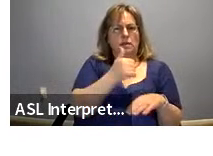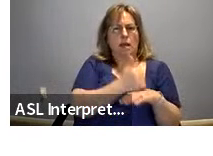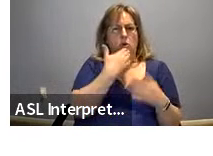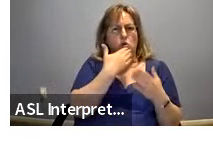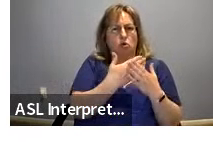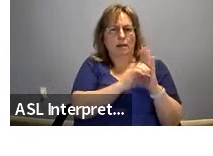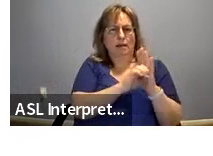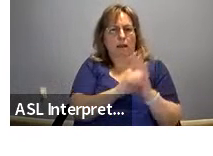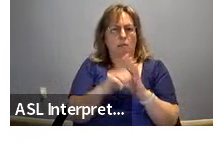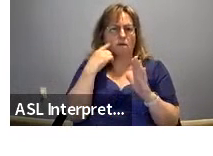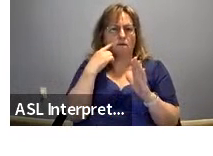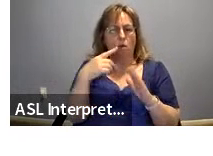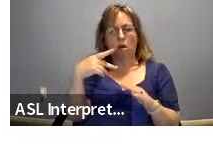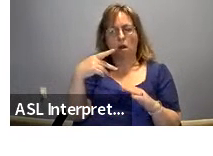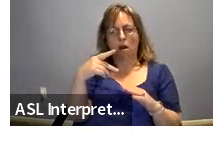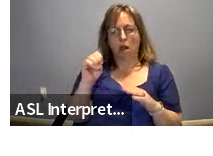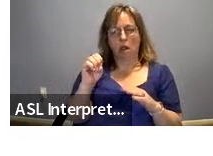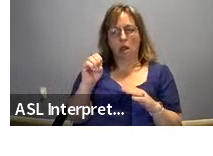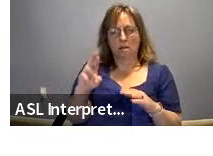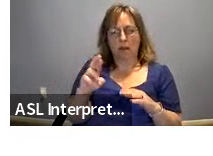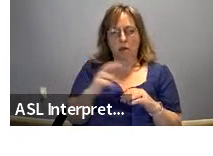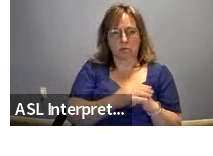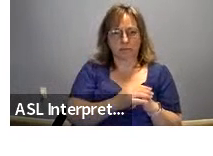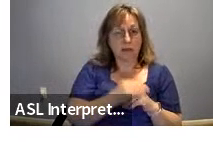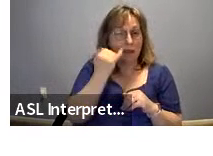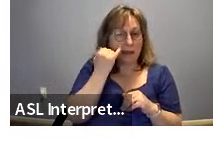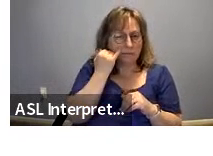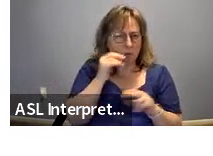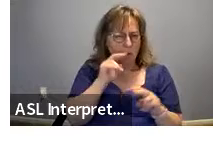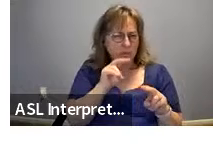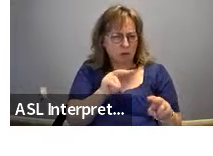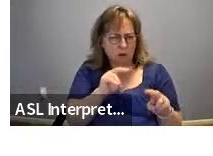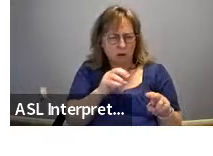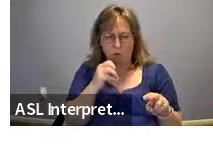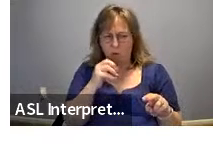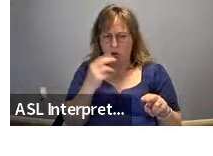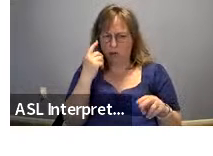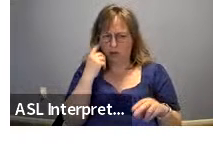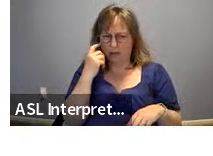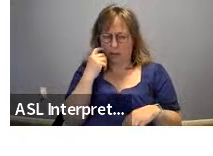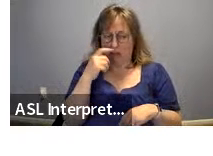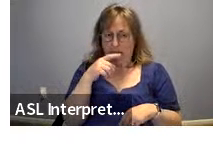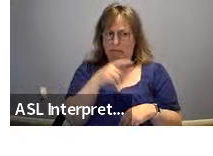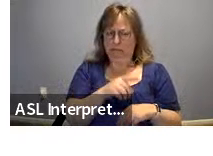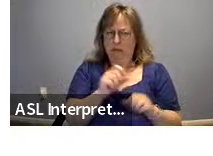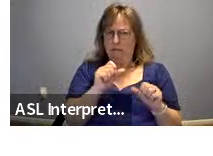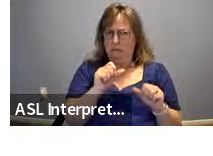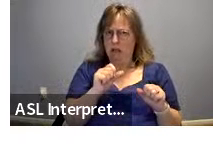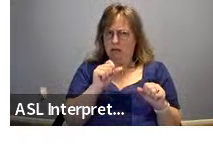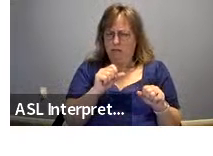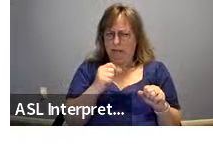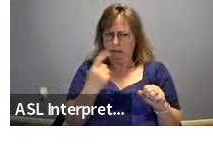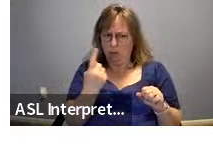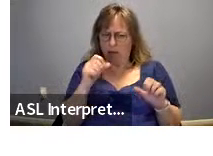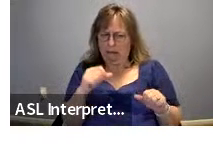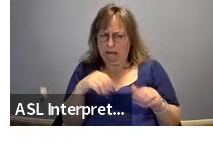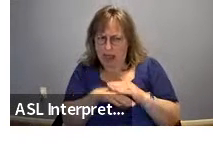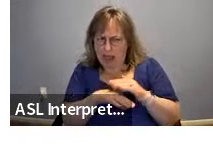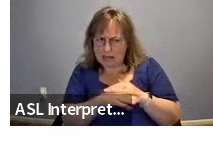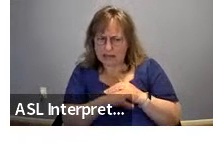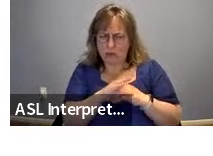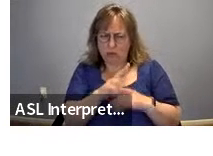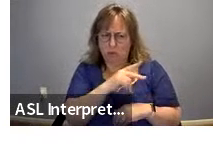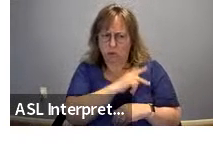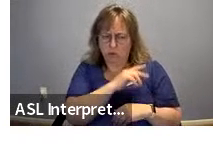The other thing, if you observe or suspect there's a compromise in student information, please contact your school. Please let